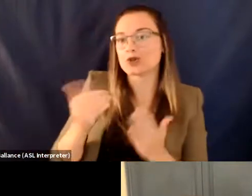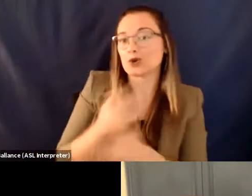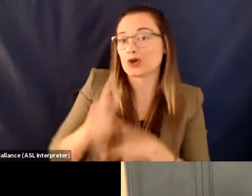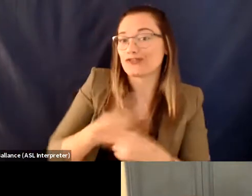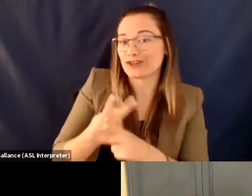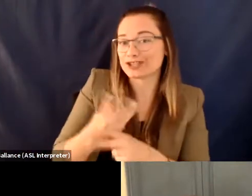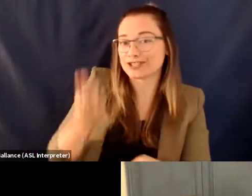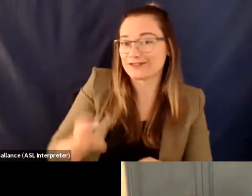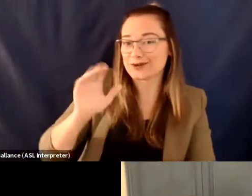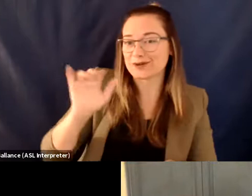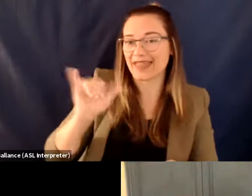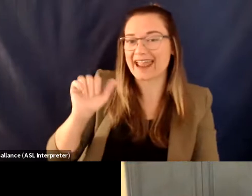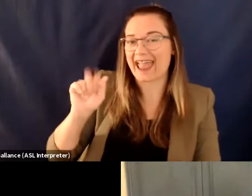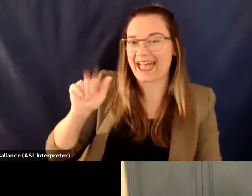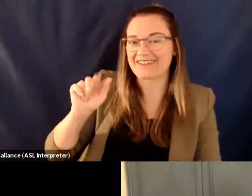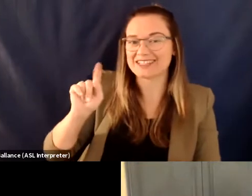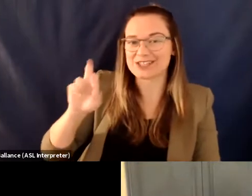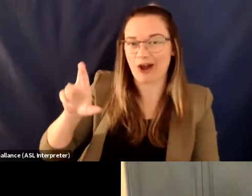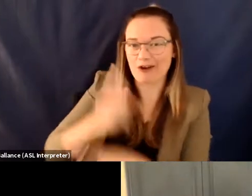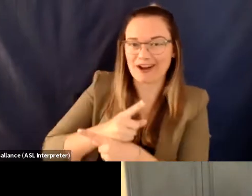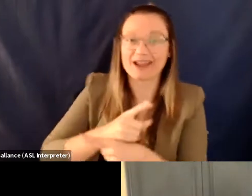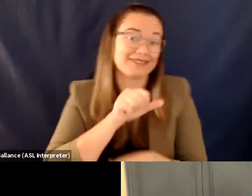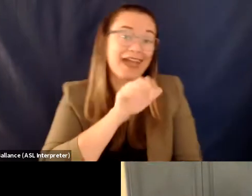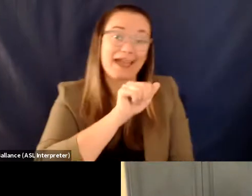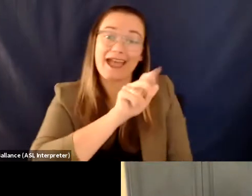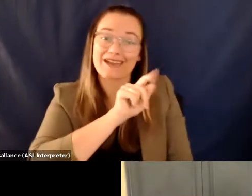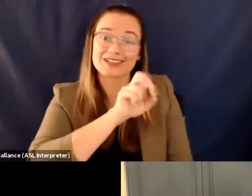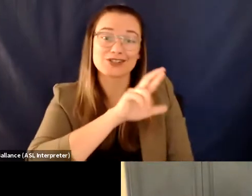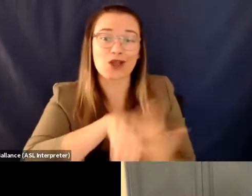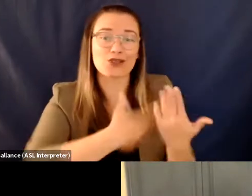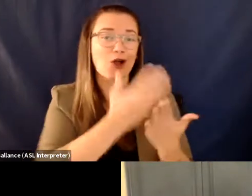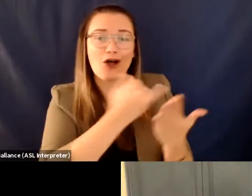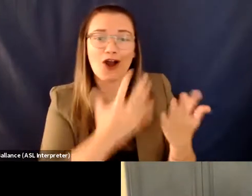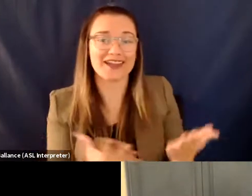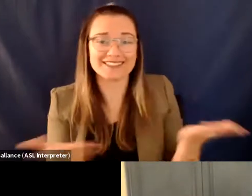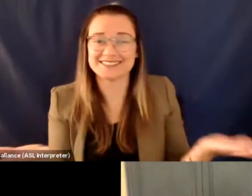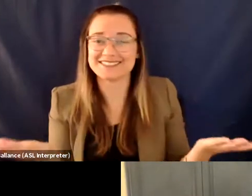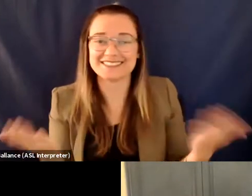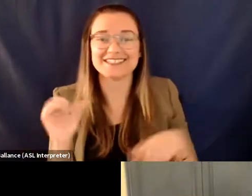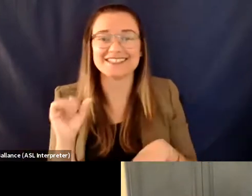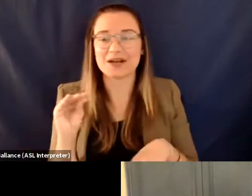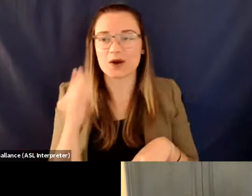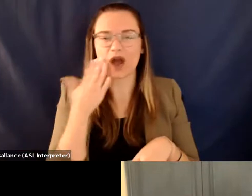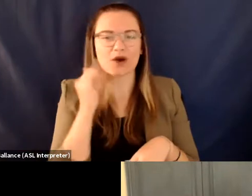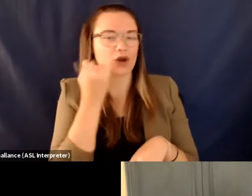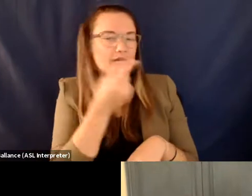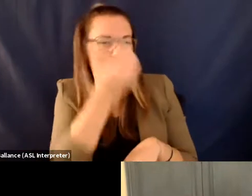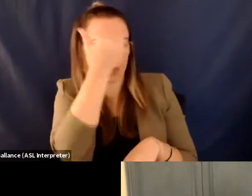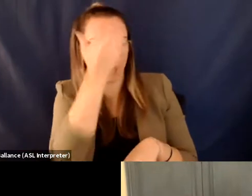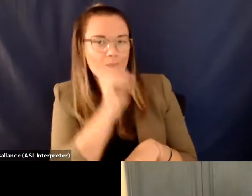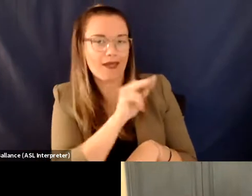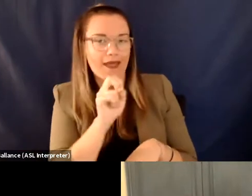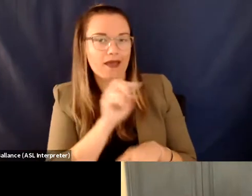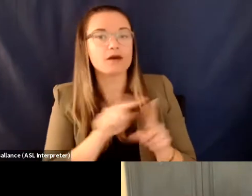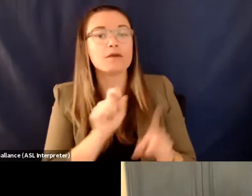Avatars in a way. Yeah, I mean, avatars, I mean, they're all artists. And you know, I don't know if you know this, Anne, but we worked with the